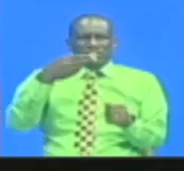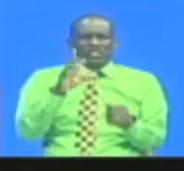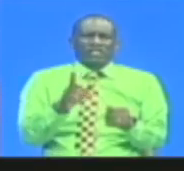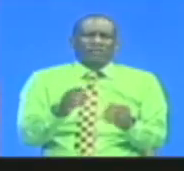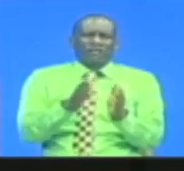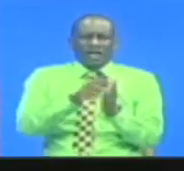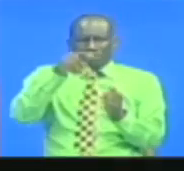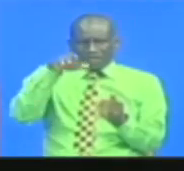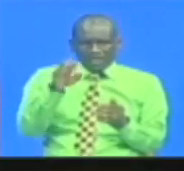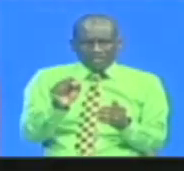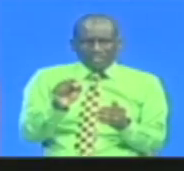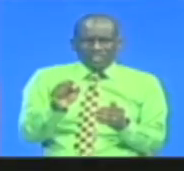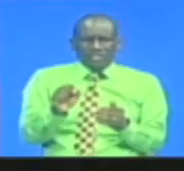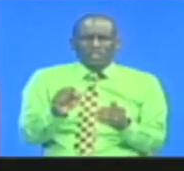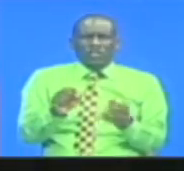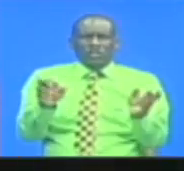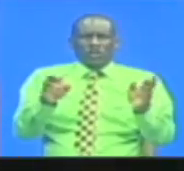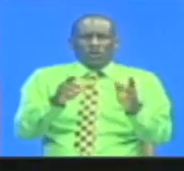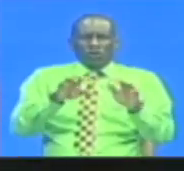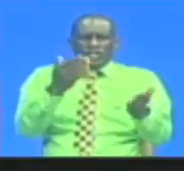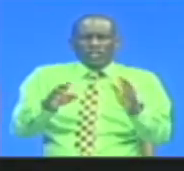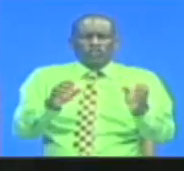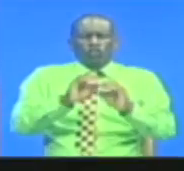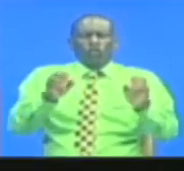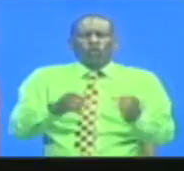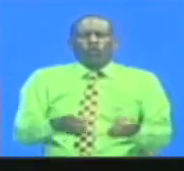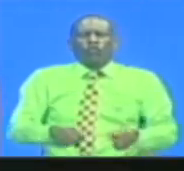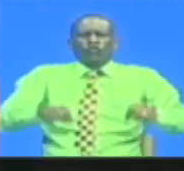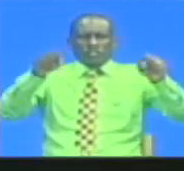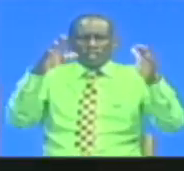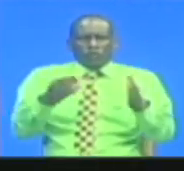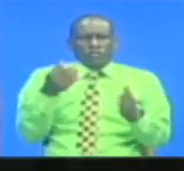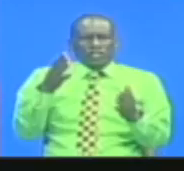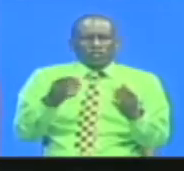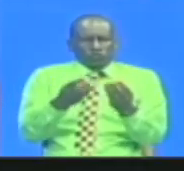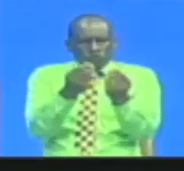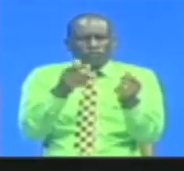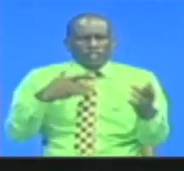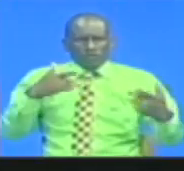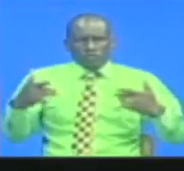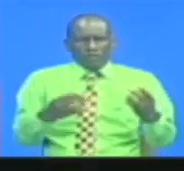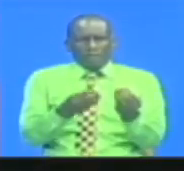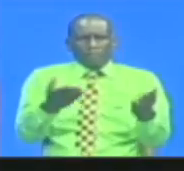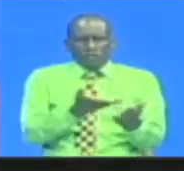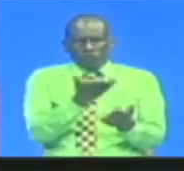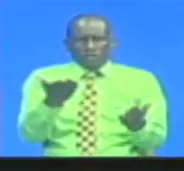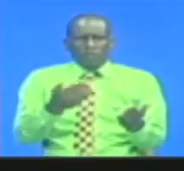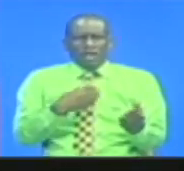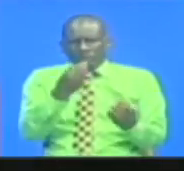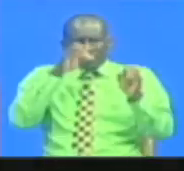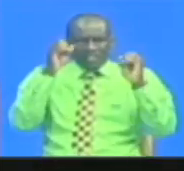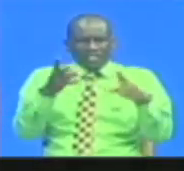Kirimi Kaberia or any official from the ministry were there to address their concerns. Most of them had not eaten anything